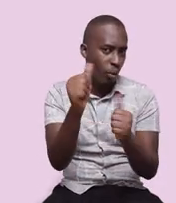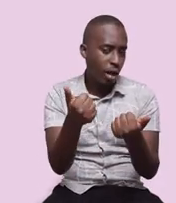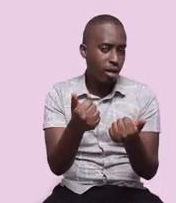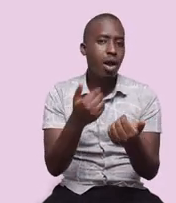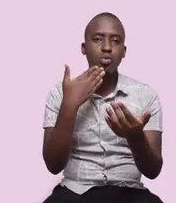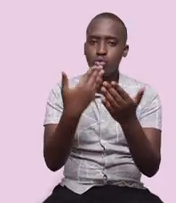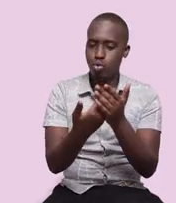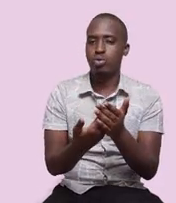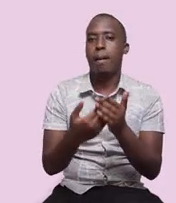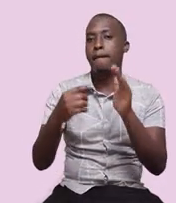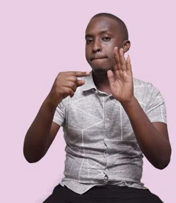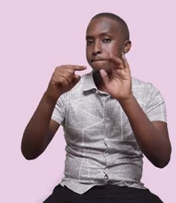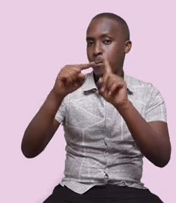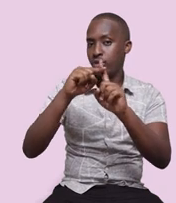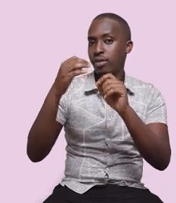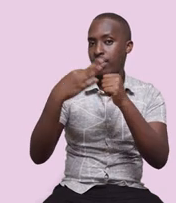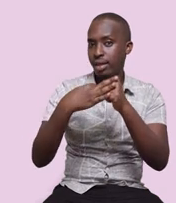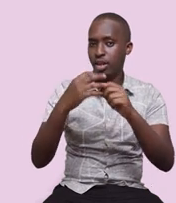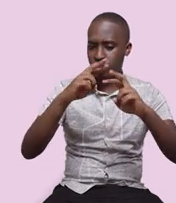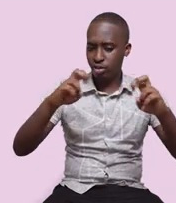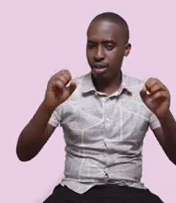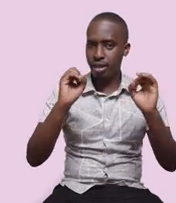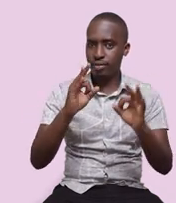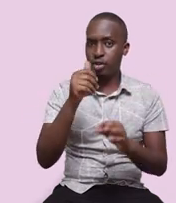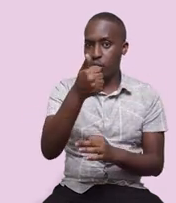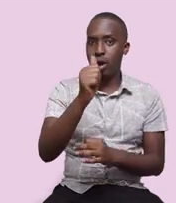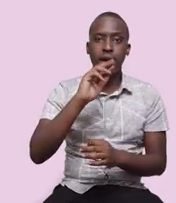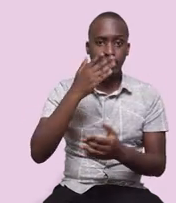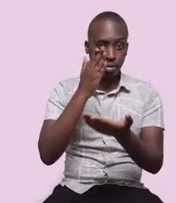Good. Positive 8. Can we check if your answer is correct?